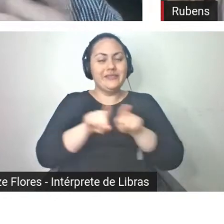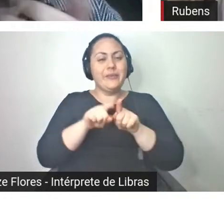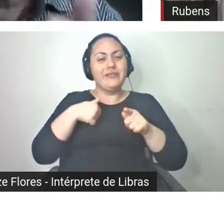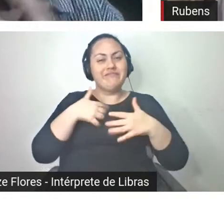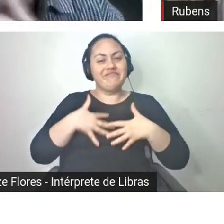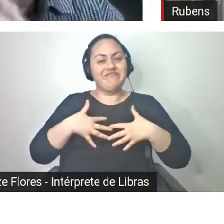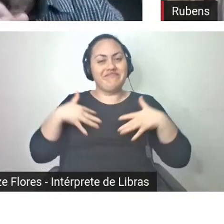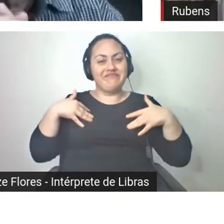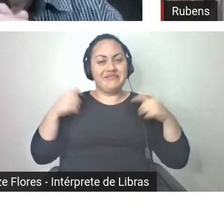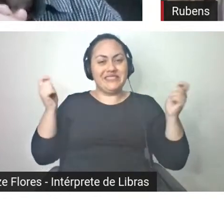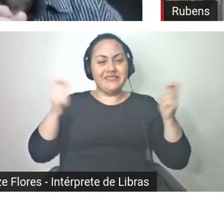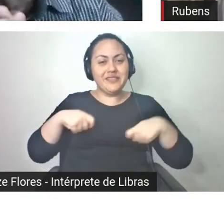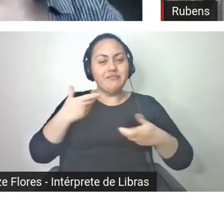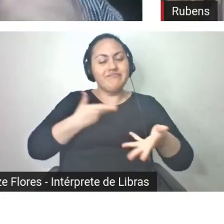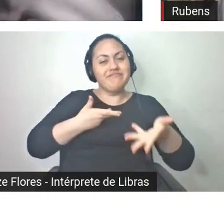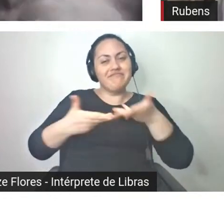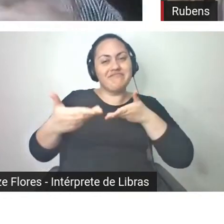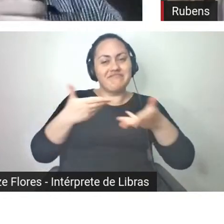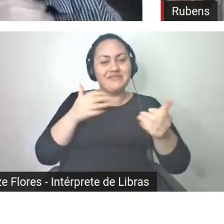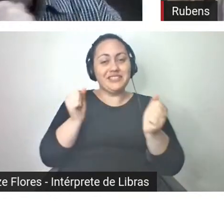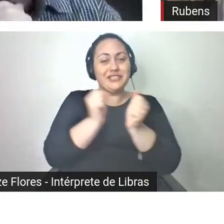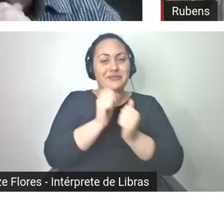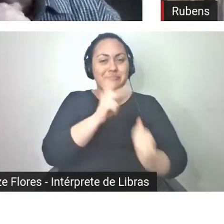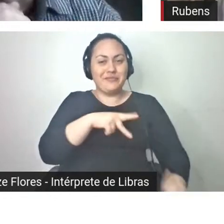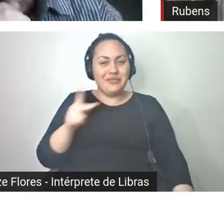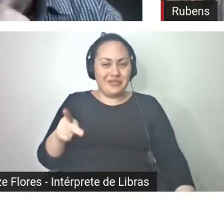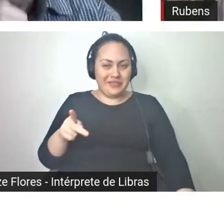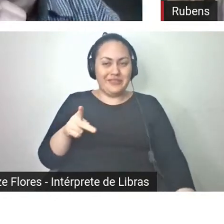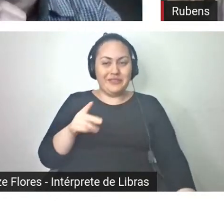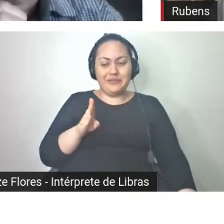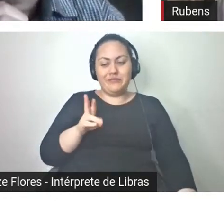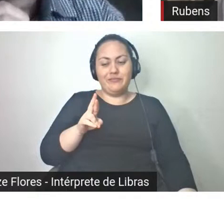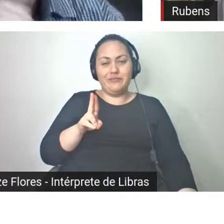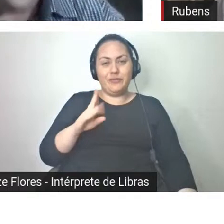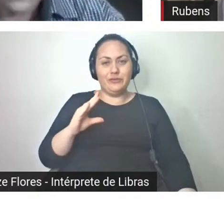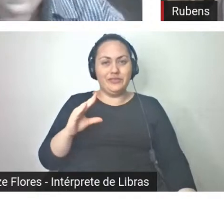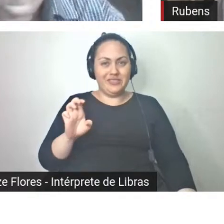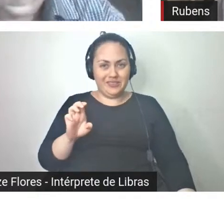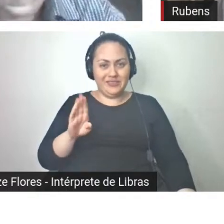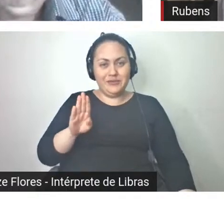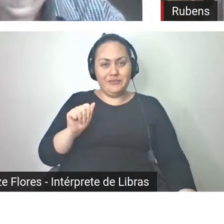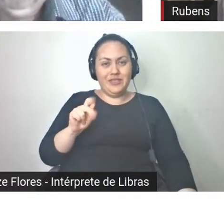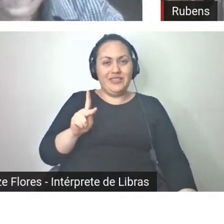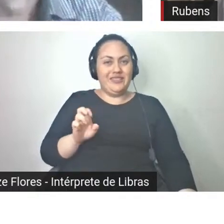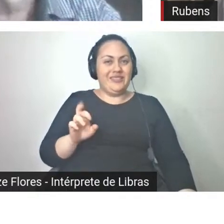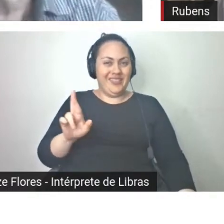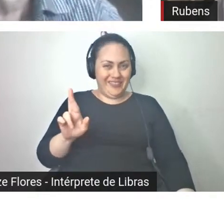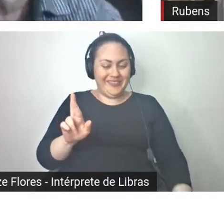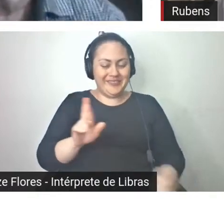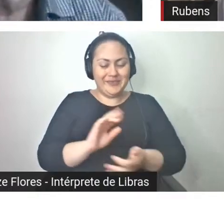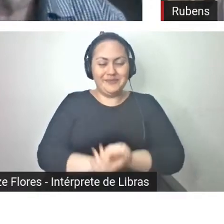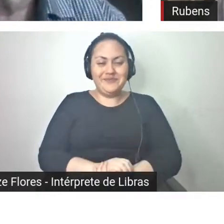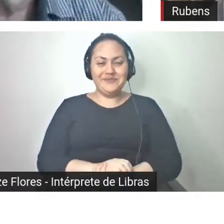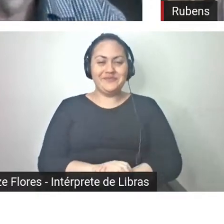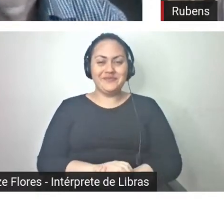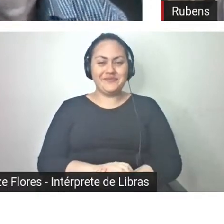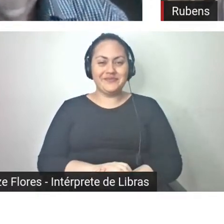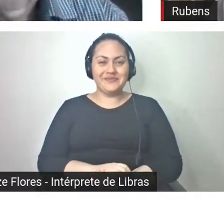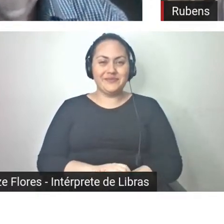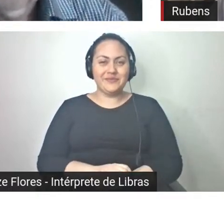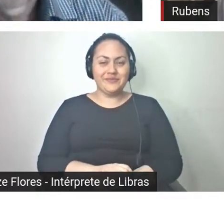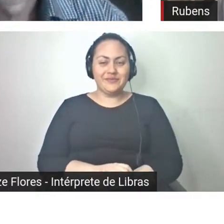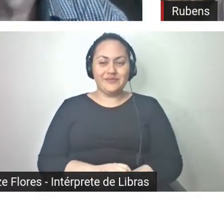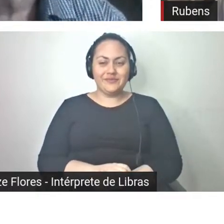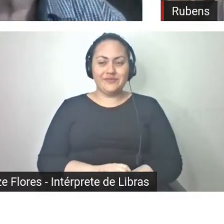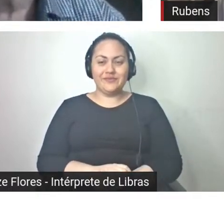de compartilhar essa mesa com o professor Bruce Baker. I would like to thank Fineduca for the